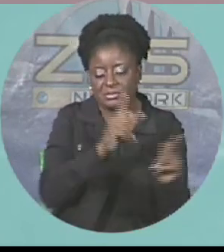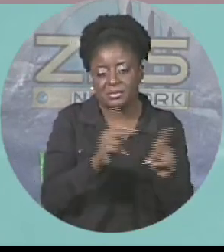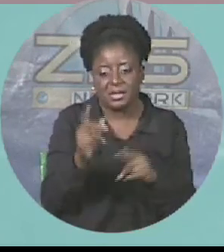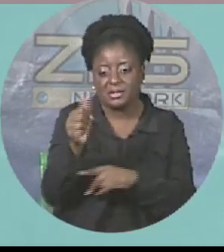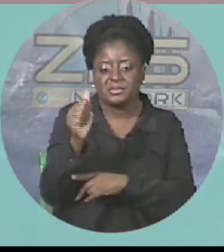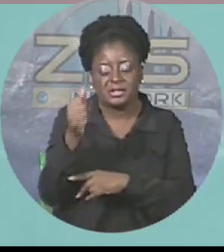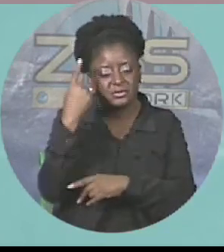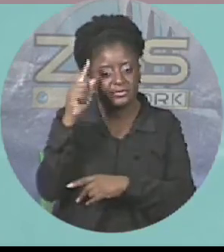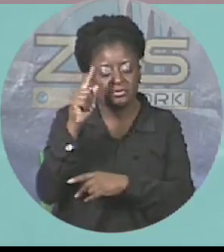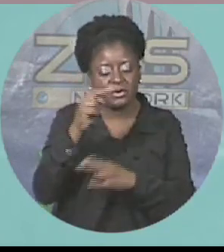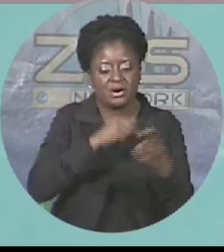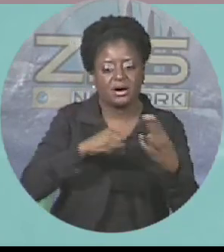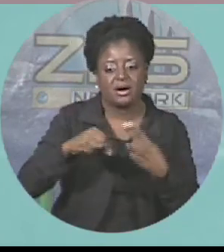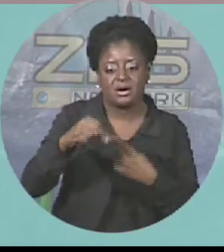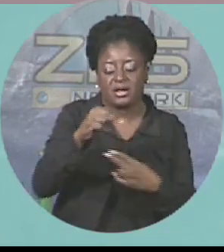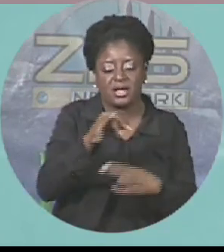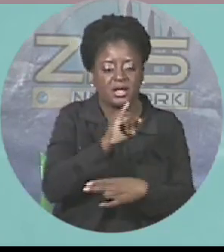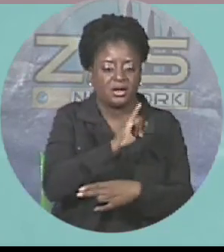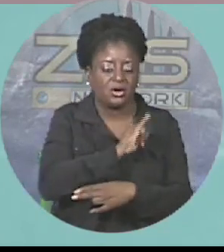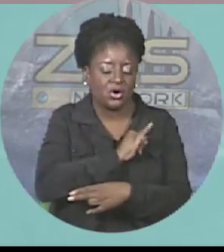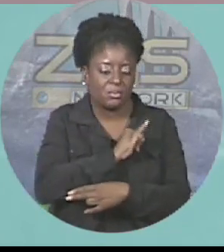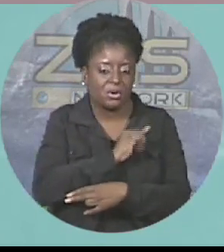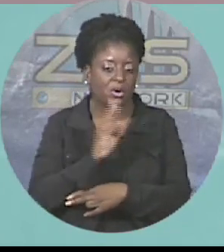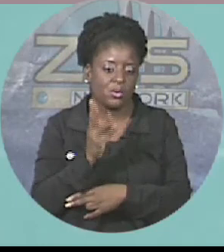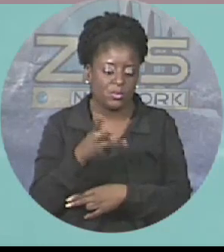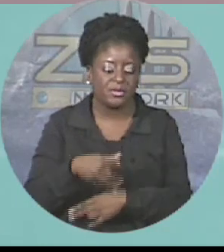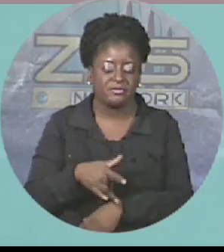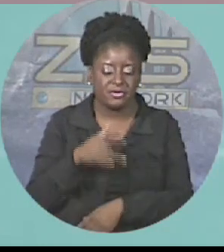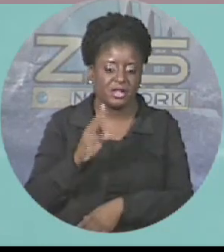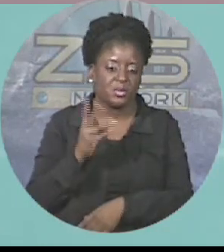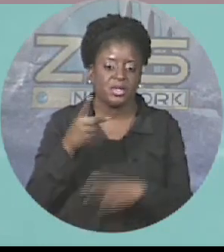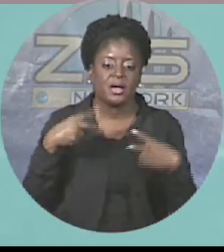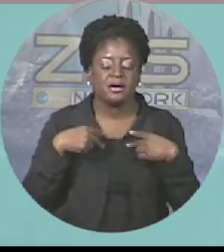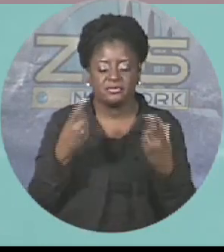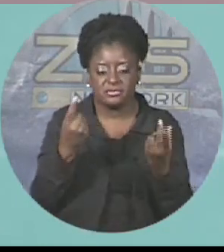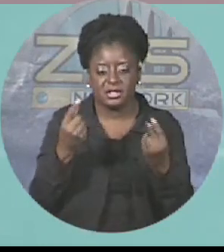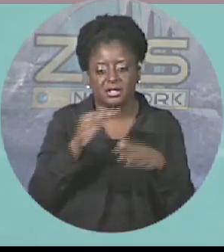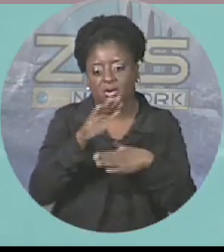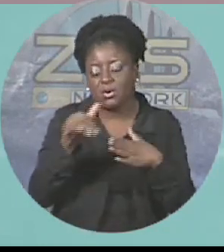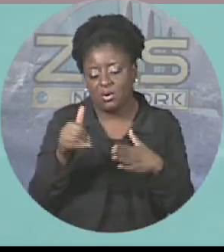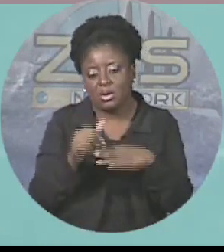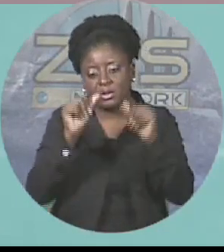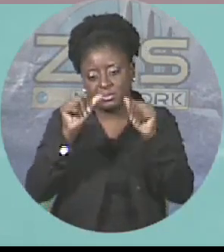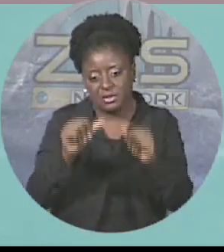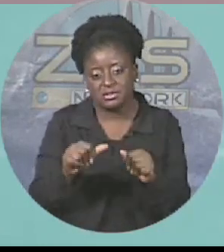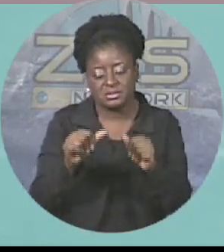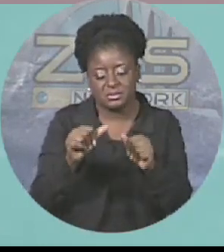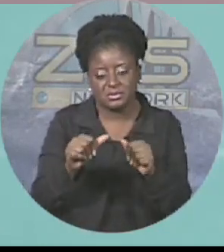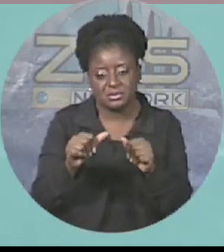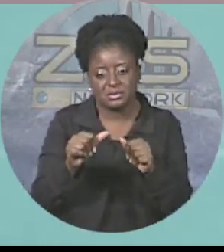Hurricane Irma. So we feel as if we have done all humanly possible